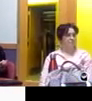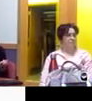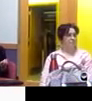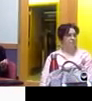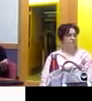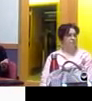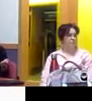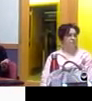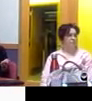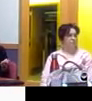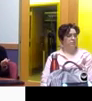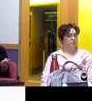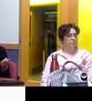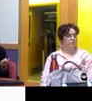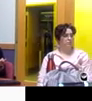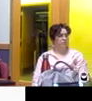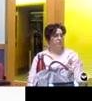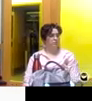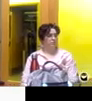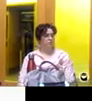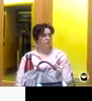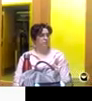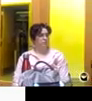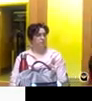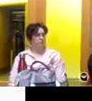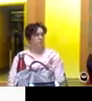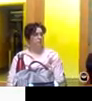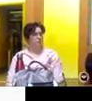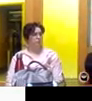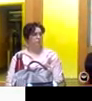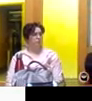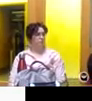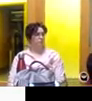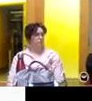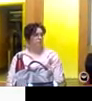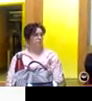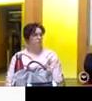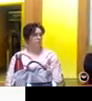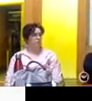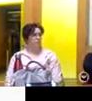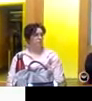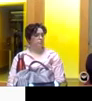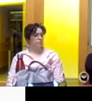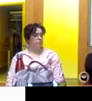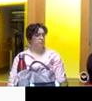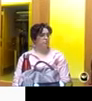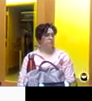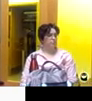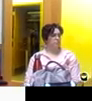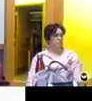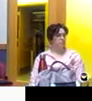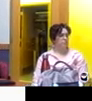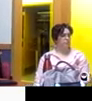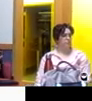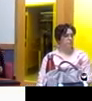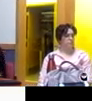patients, we carry just inherent power in this role. And so then I would also say that along